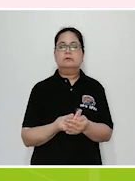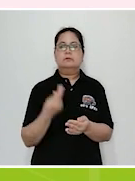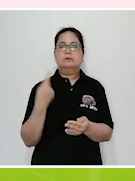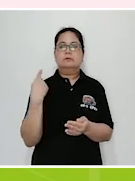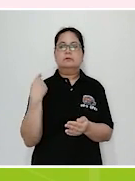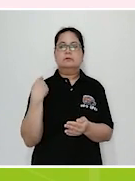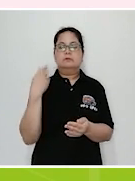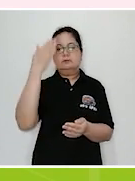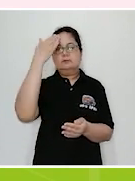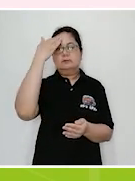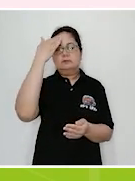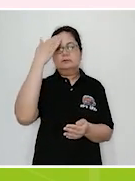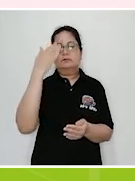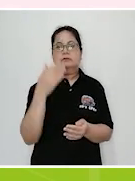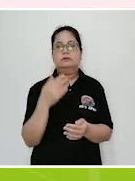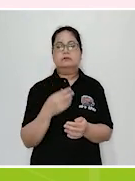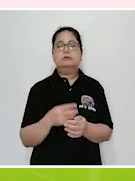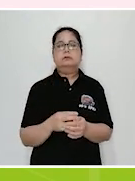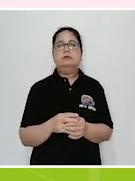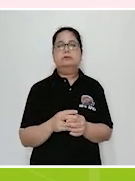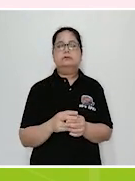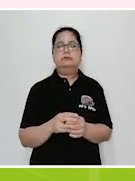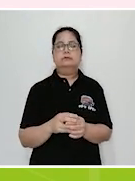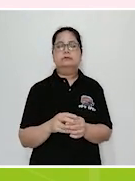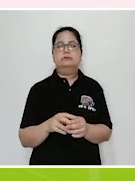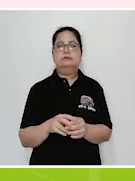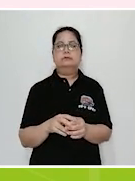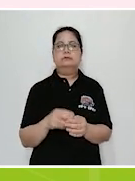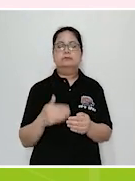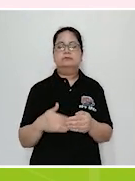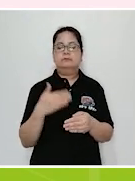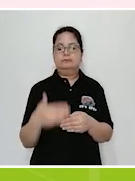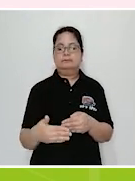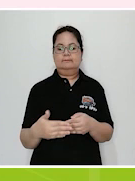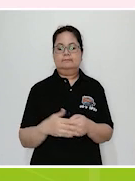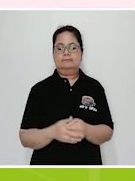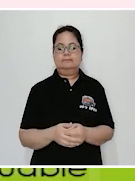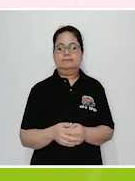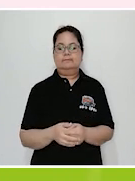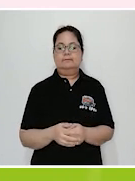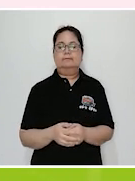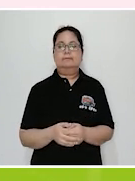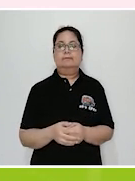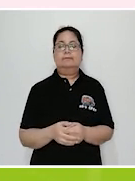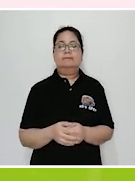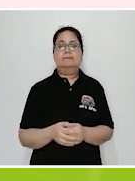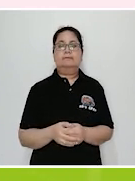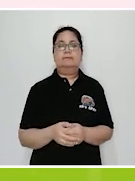know. That was great! How about the next one?